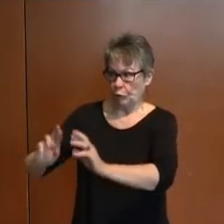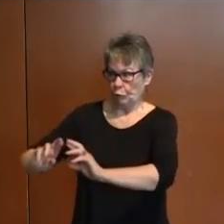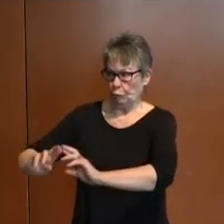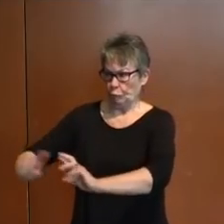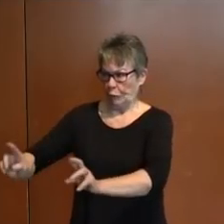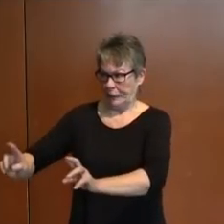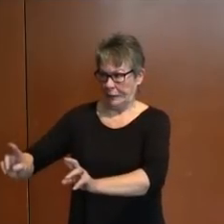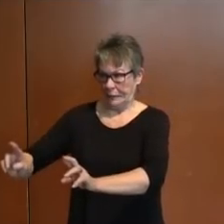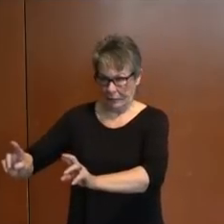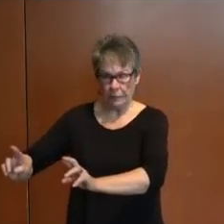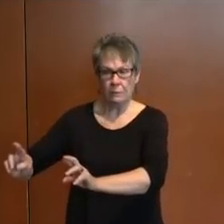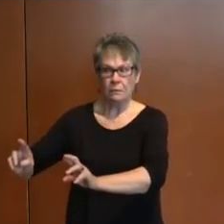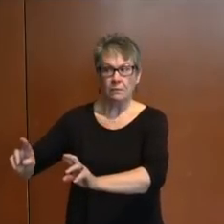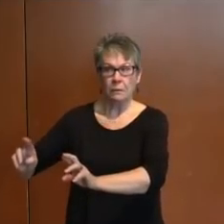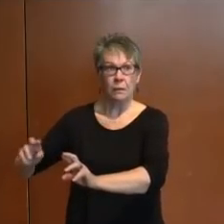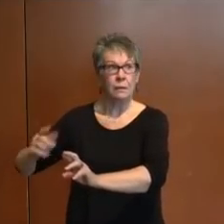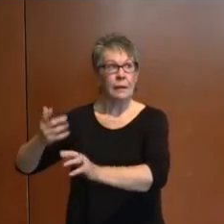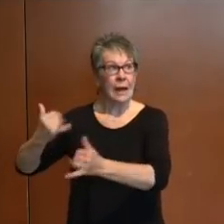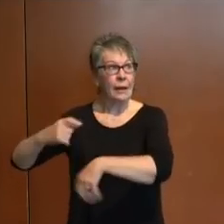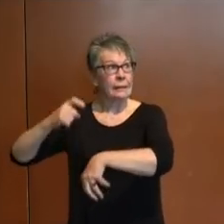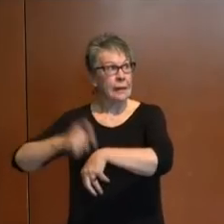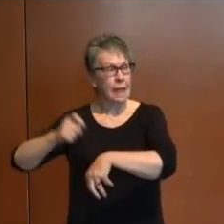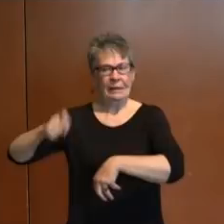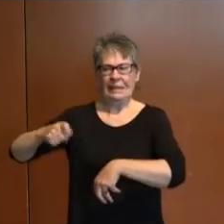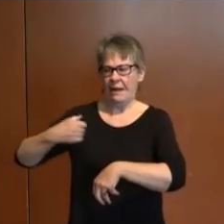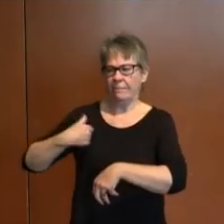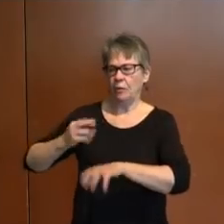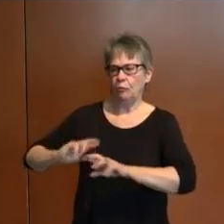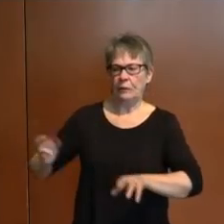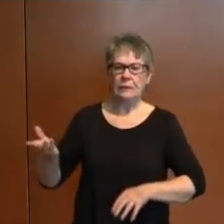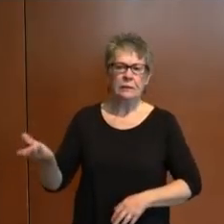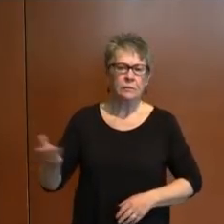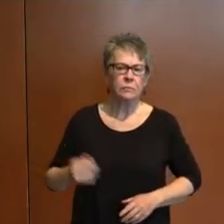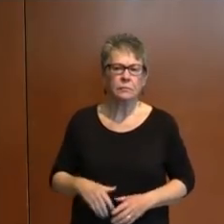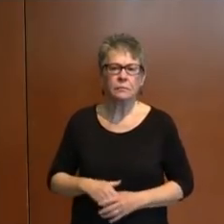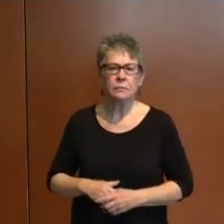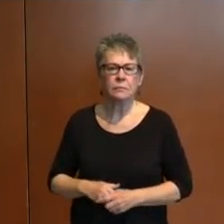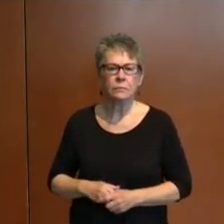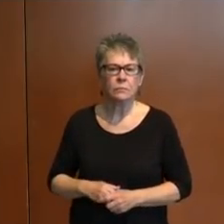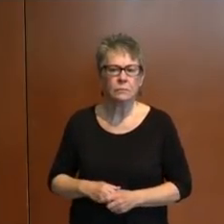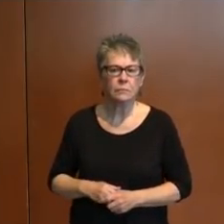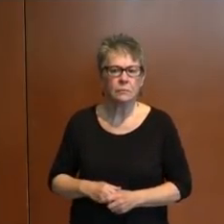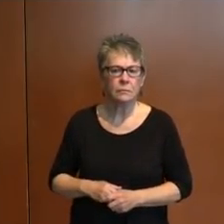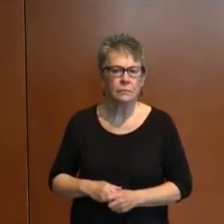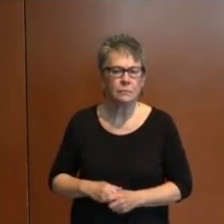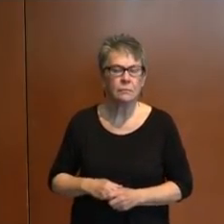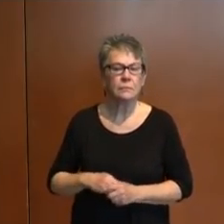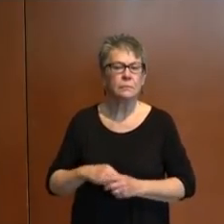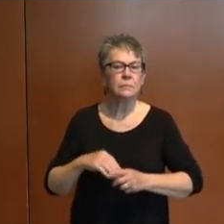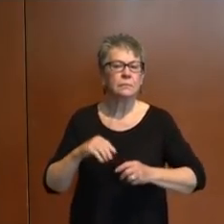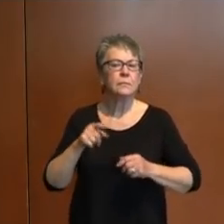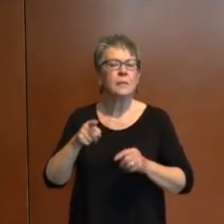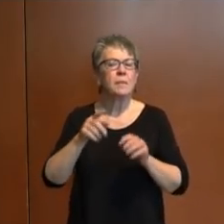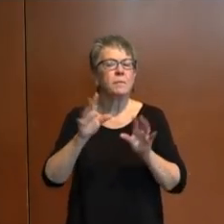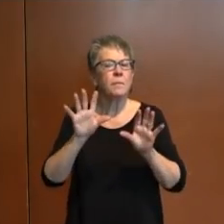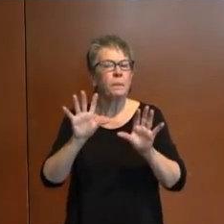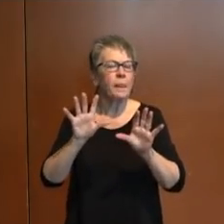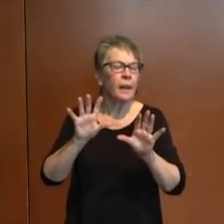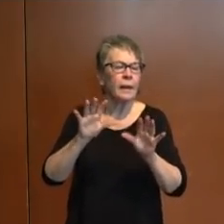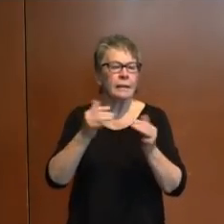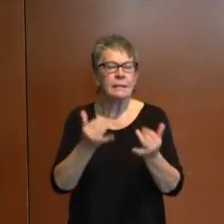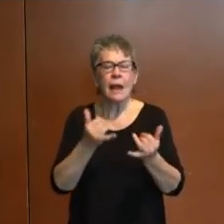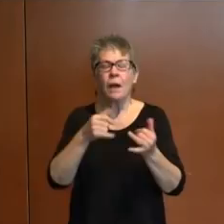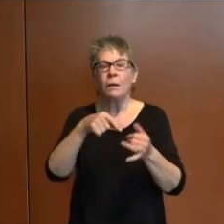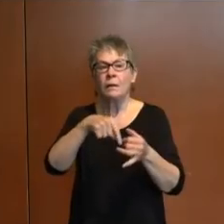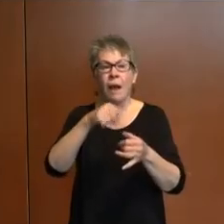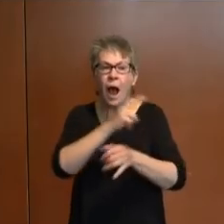working with our hospitals in that regard. But the pop-up will. But just following up, do you think that currently, and the answer might be that you just don't